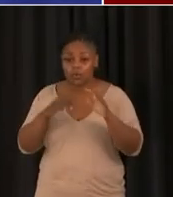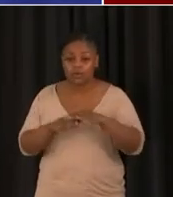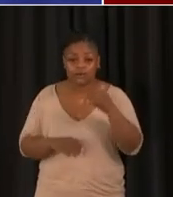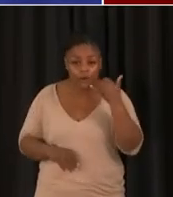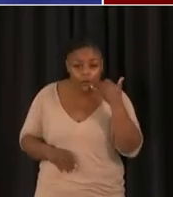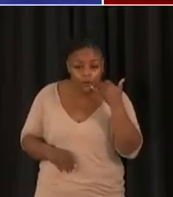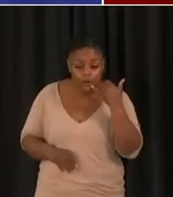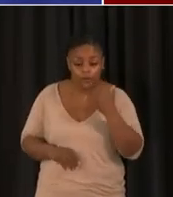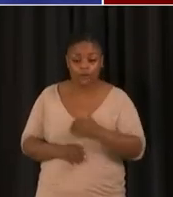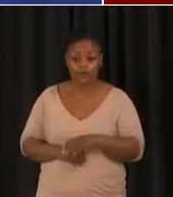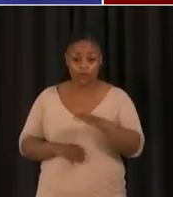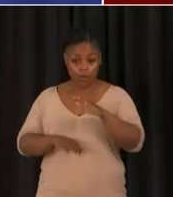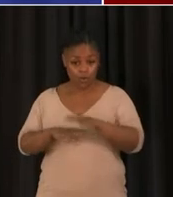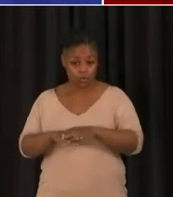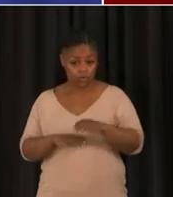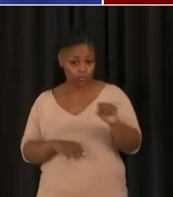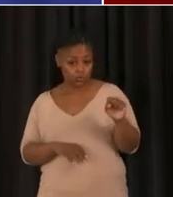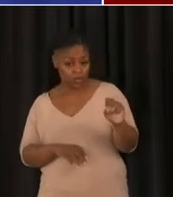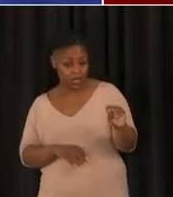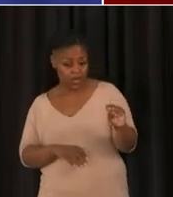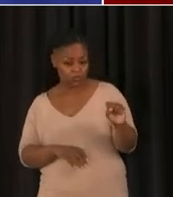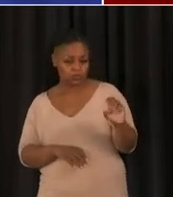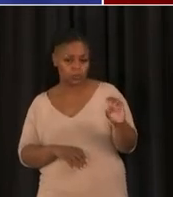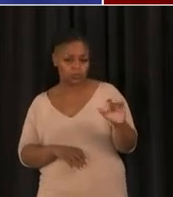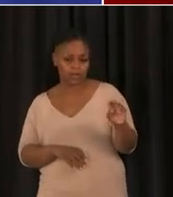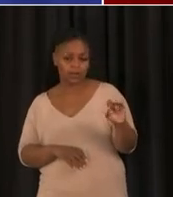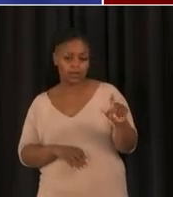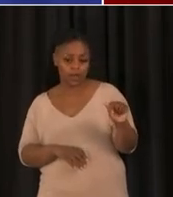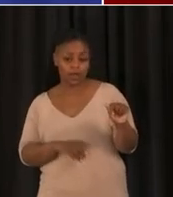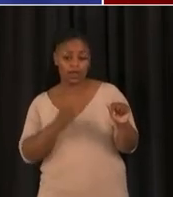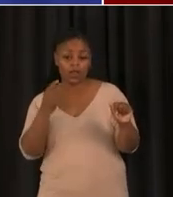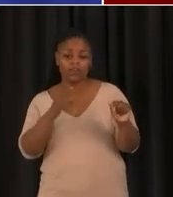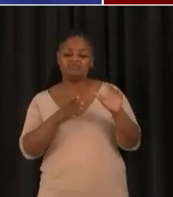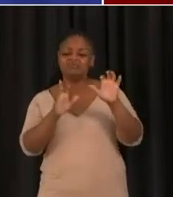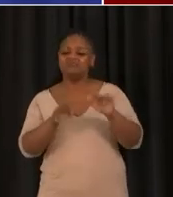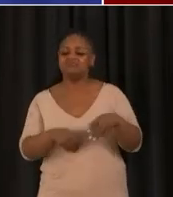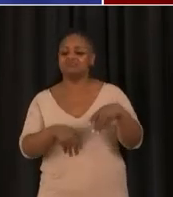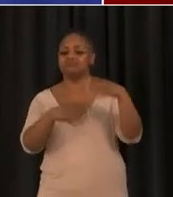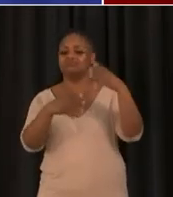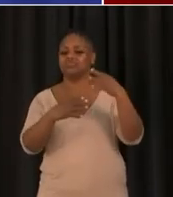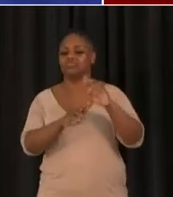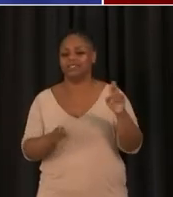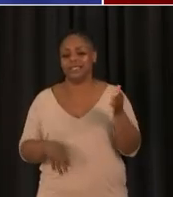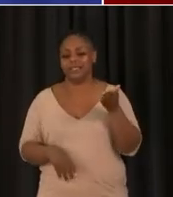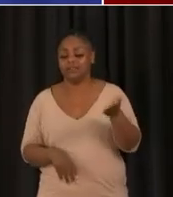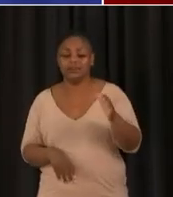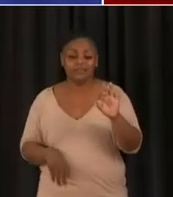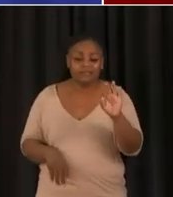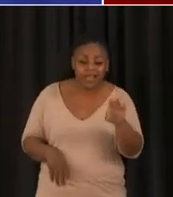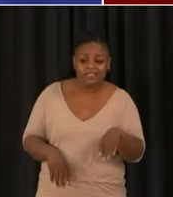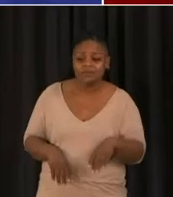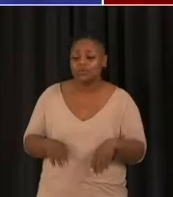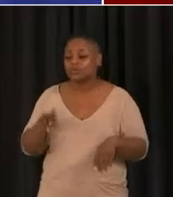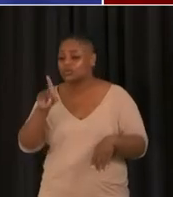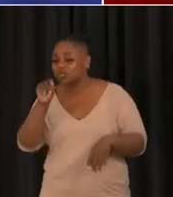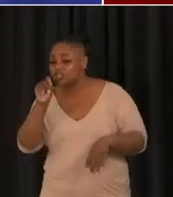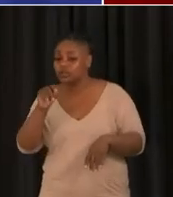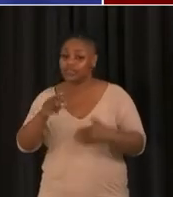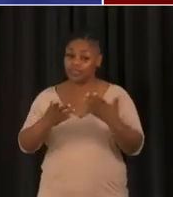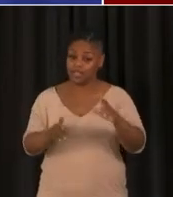is the Commissioner of the Department of Insurance, Securities, and Banking. She's going to kick us off with what we wanted to talk about today, which was